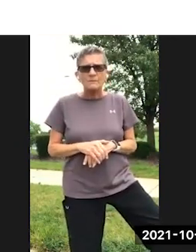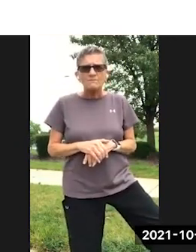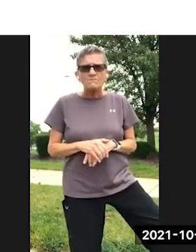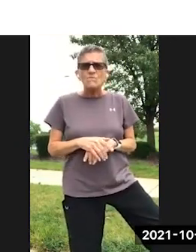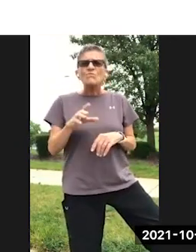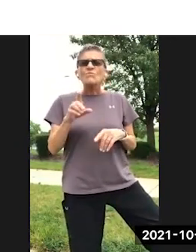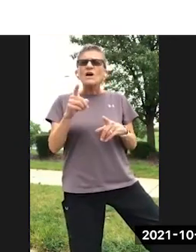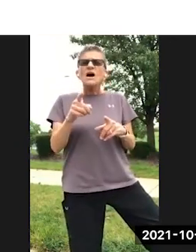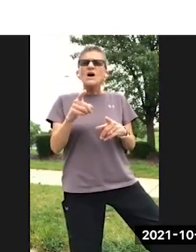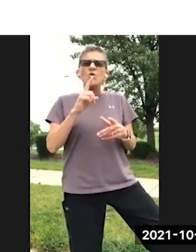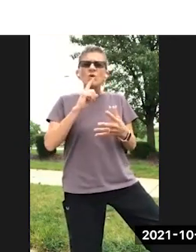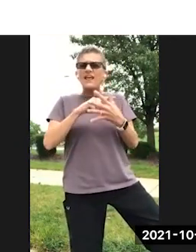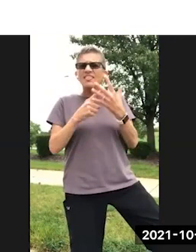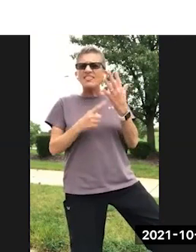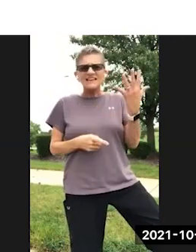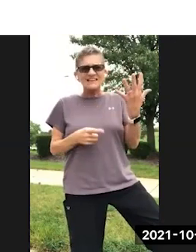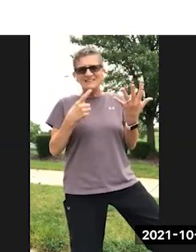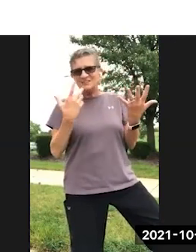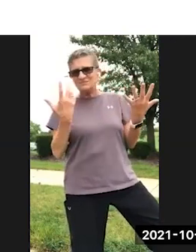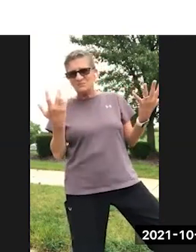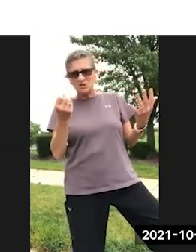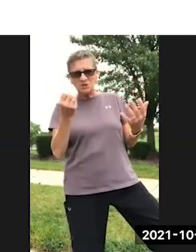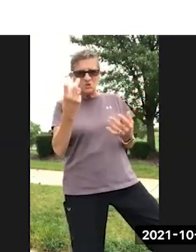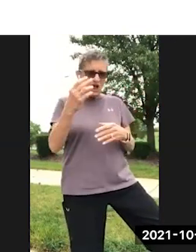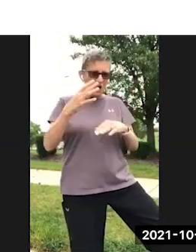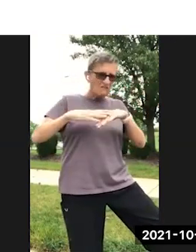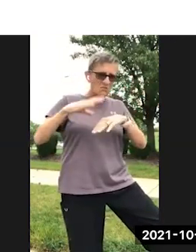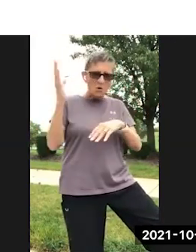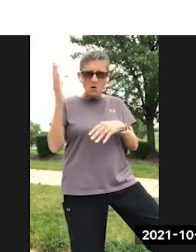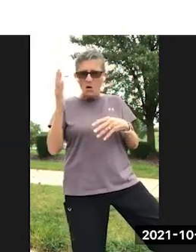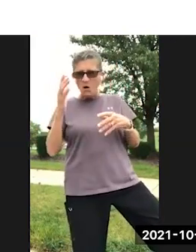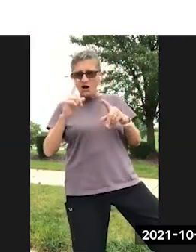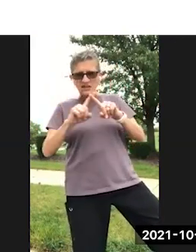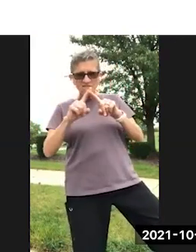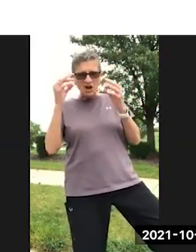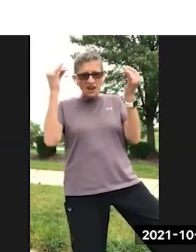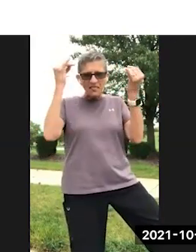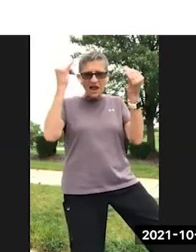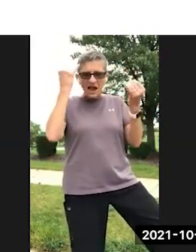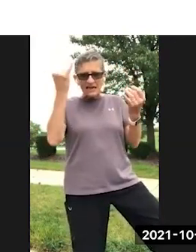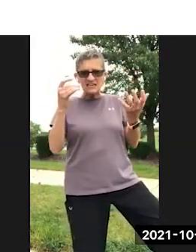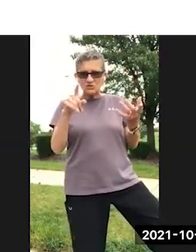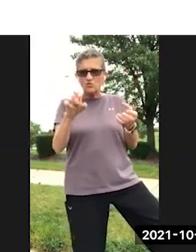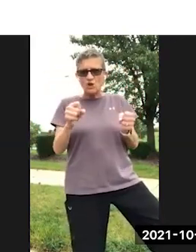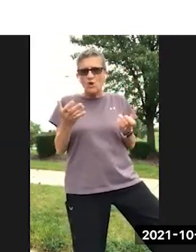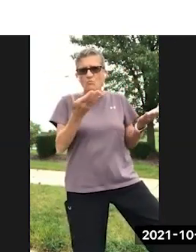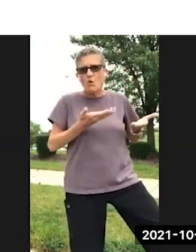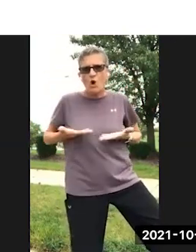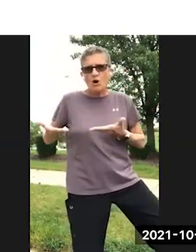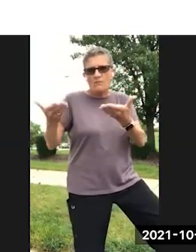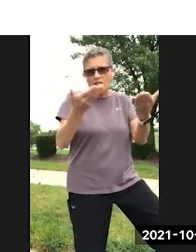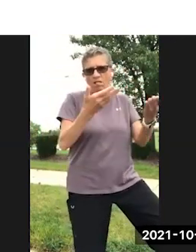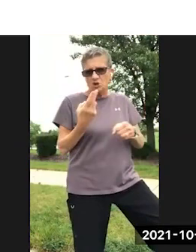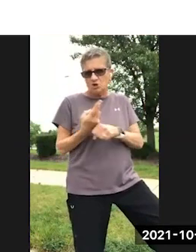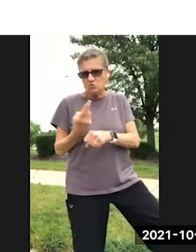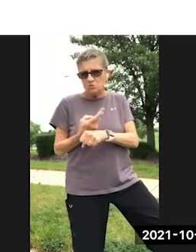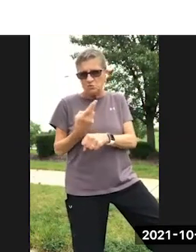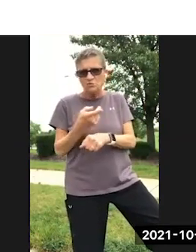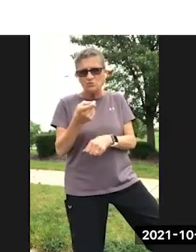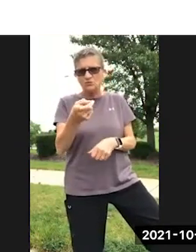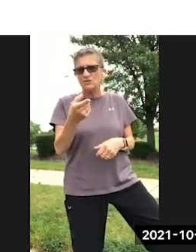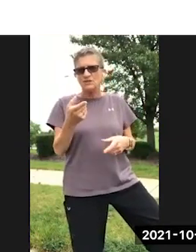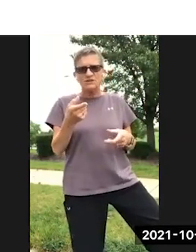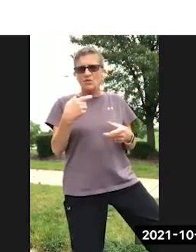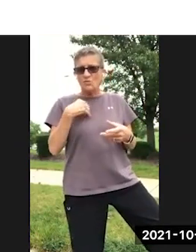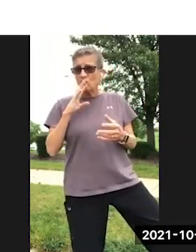So these are a dozen or so of the things that we were thinking about that would be portable and scalable. As I said, I know that we're talking to some